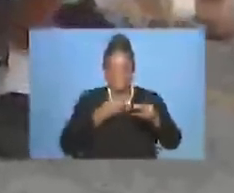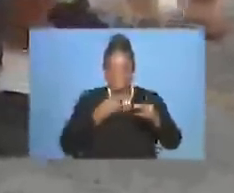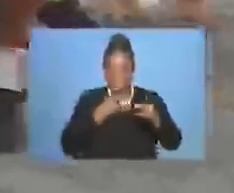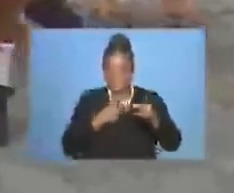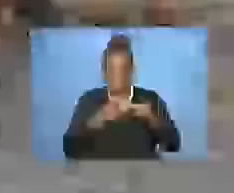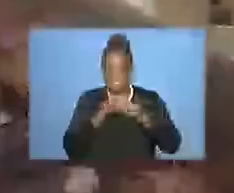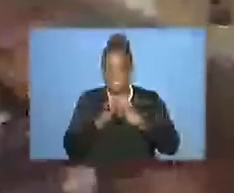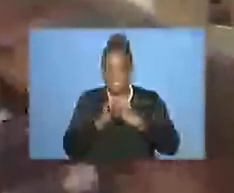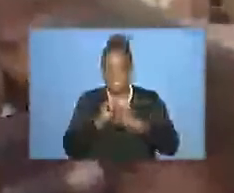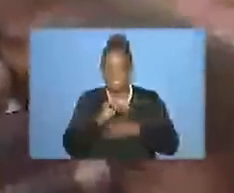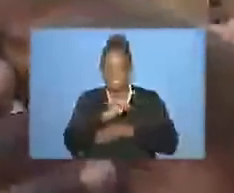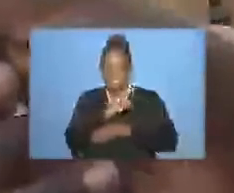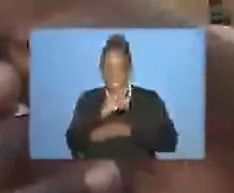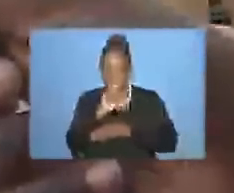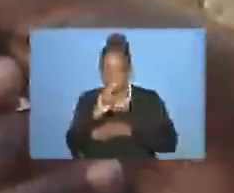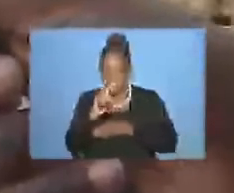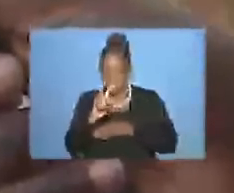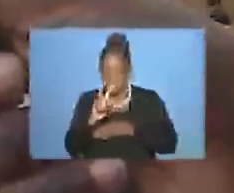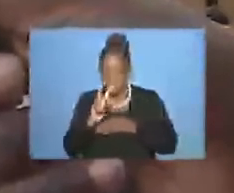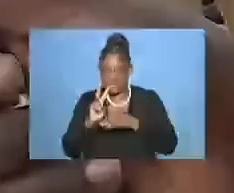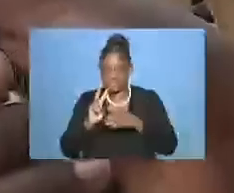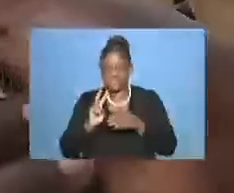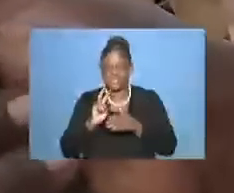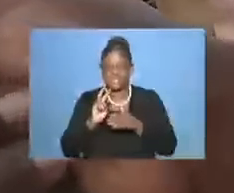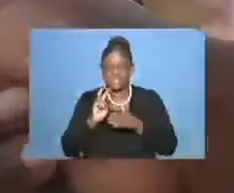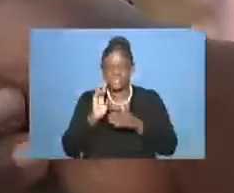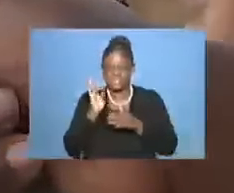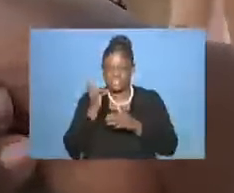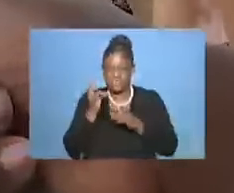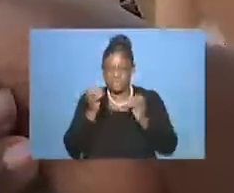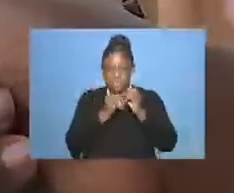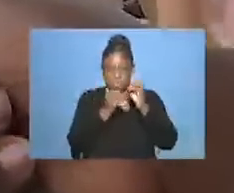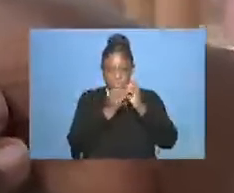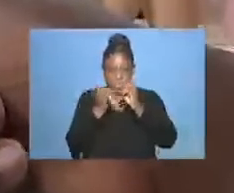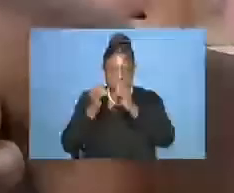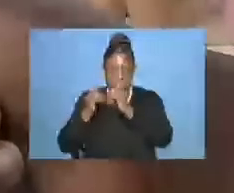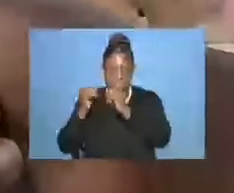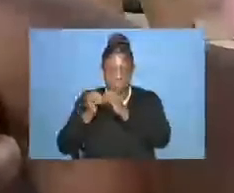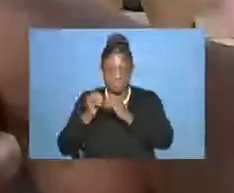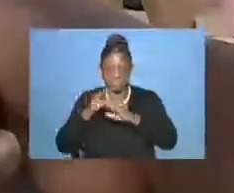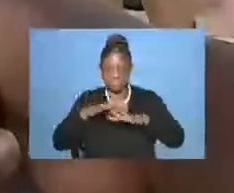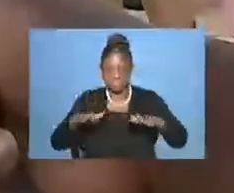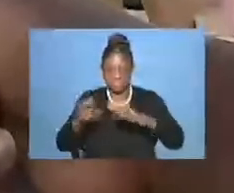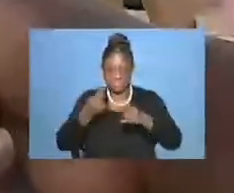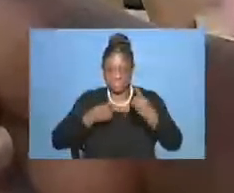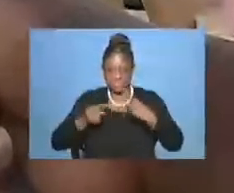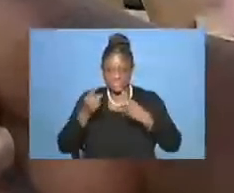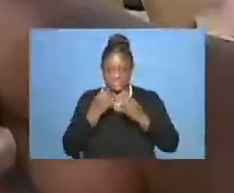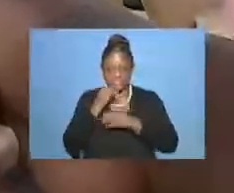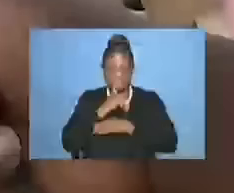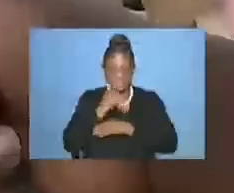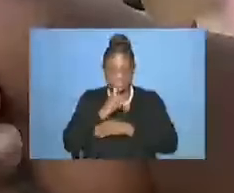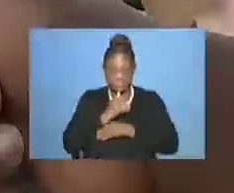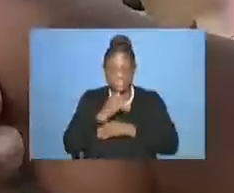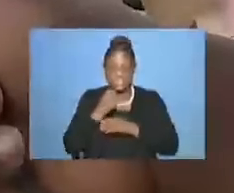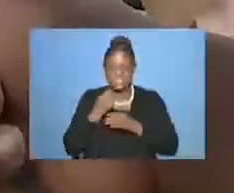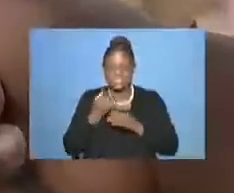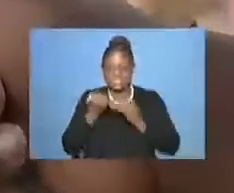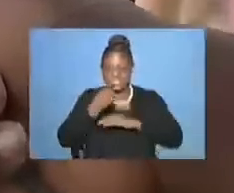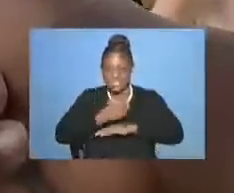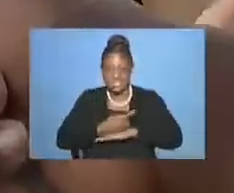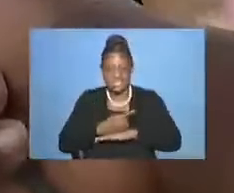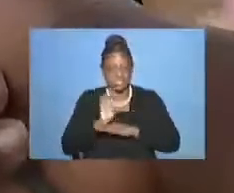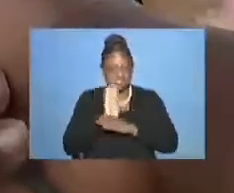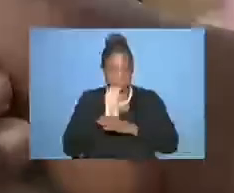on November 7th, so slowly we've been getting more and more kids here every day, and I think today has been the busiest and most fun